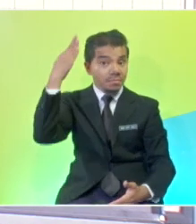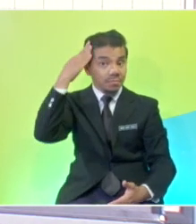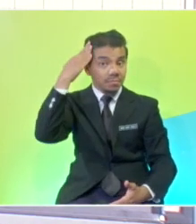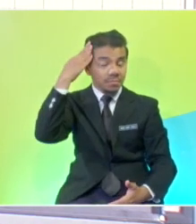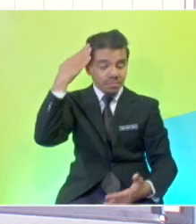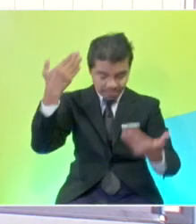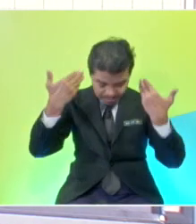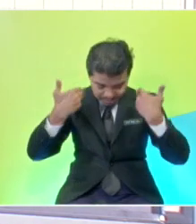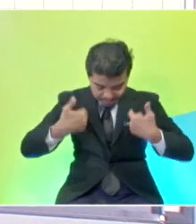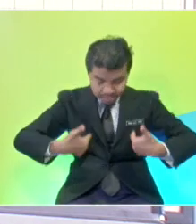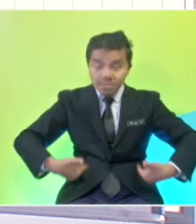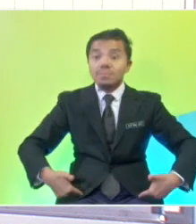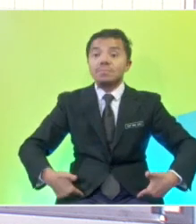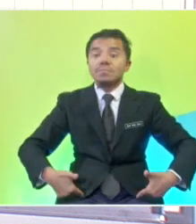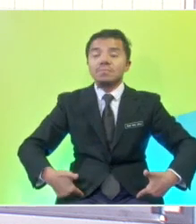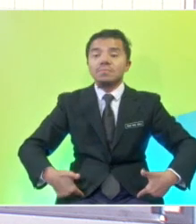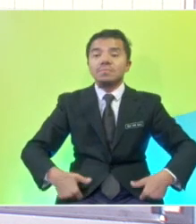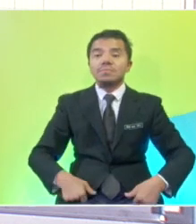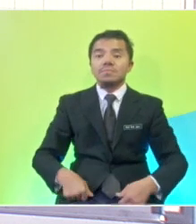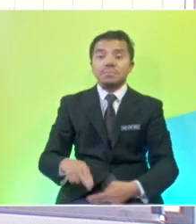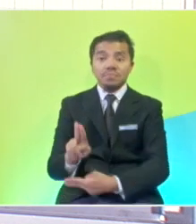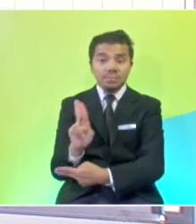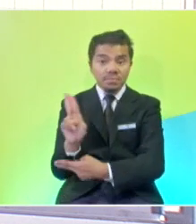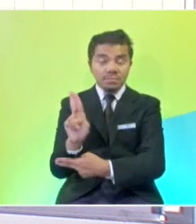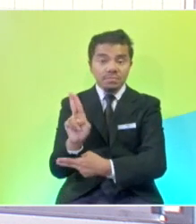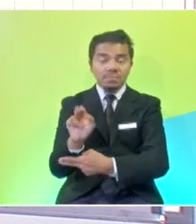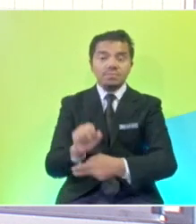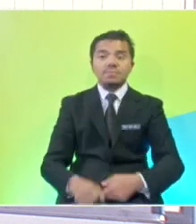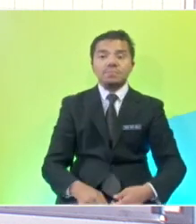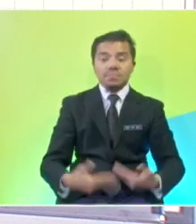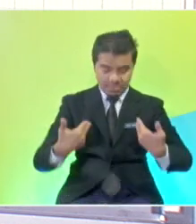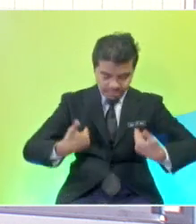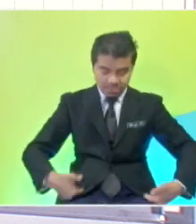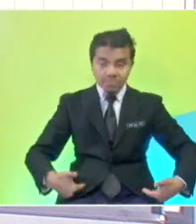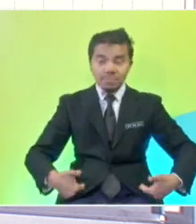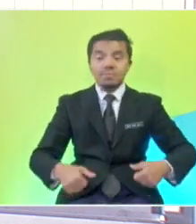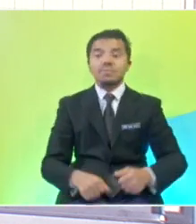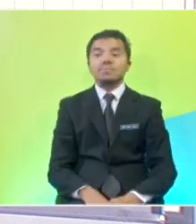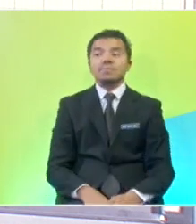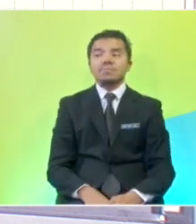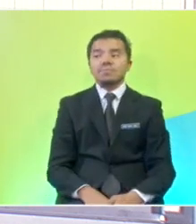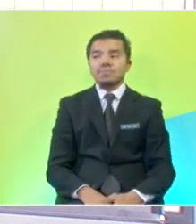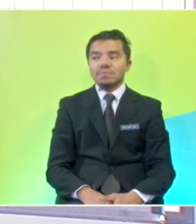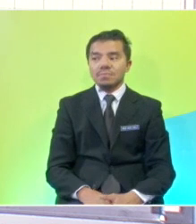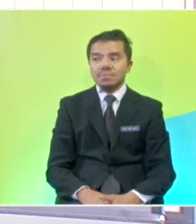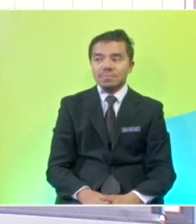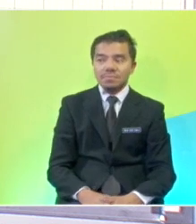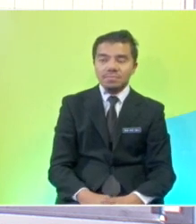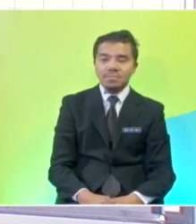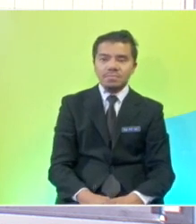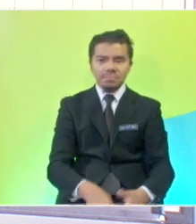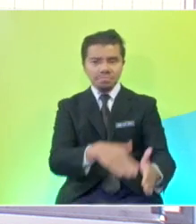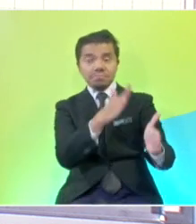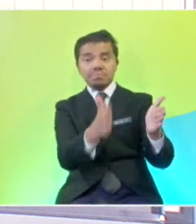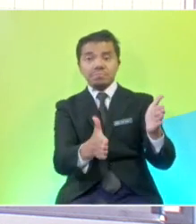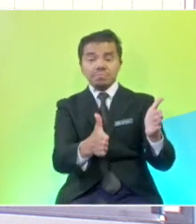Okay, yeah. Okay. It's just center of the receive information from the whole body. All right. All right. So next is the function of the brain. Okay, when we talk about